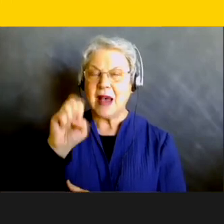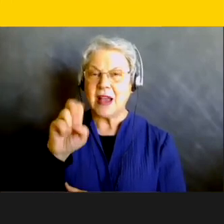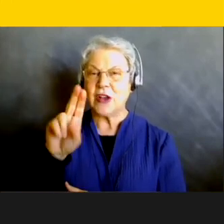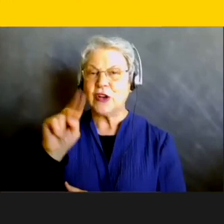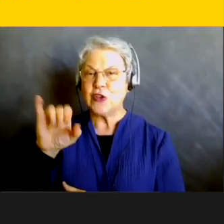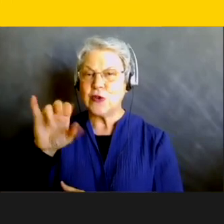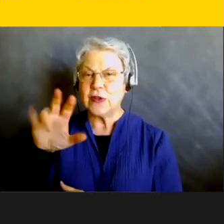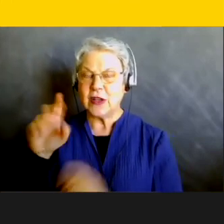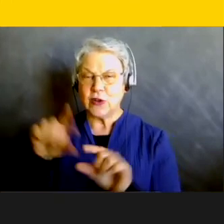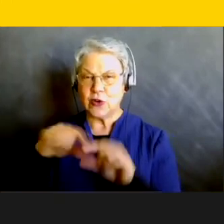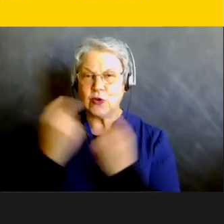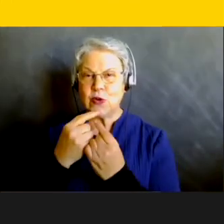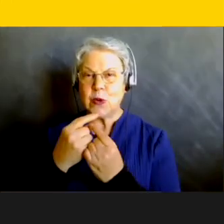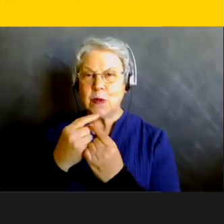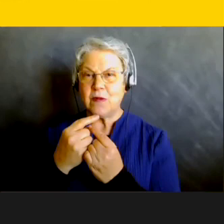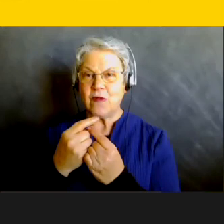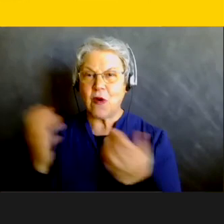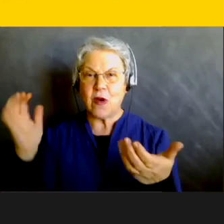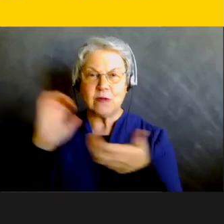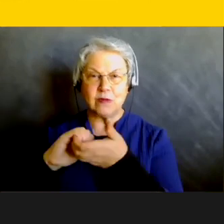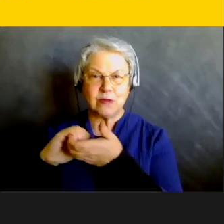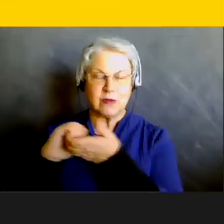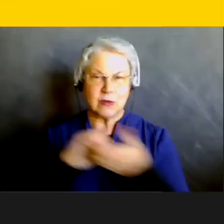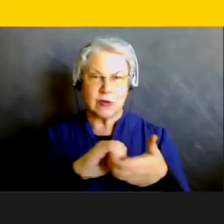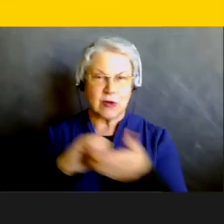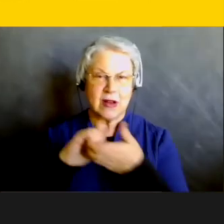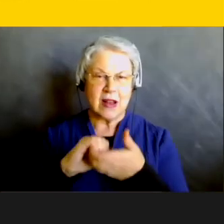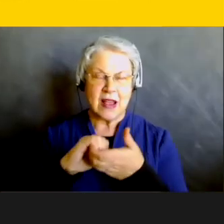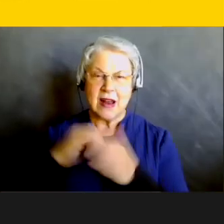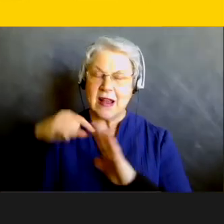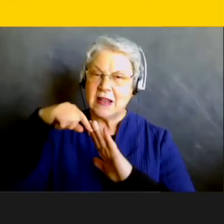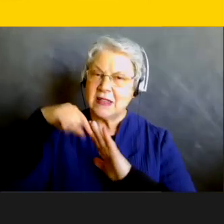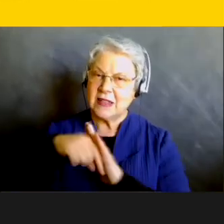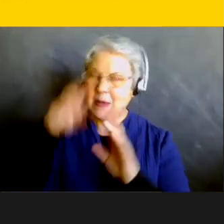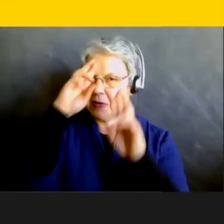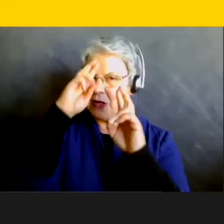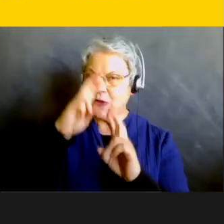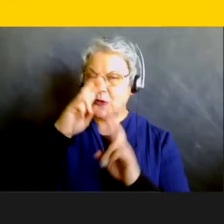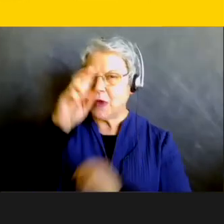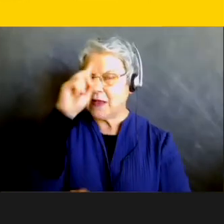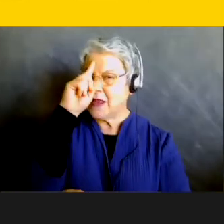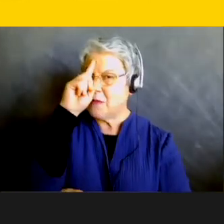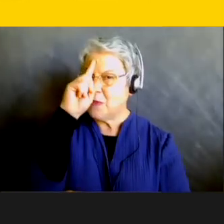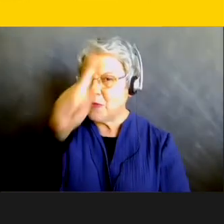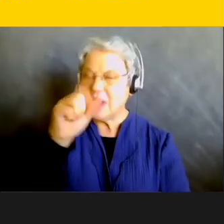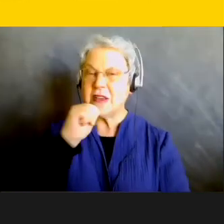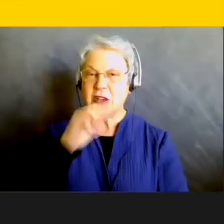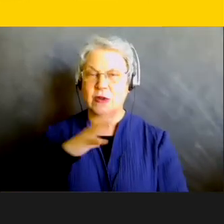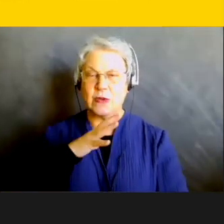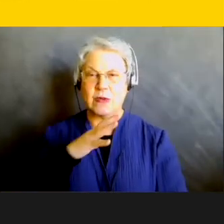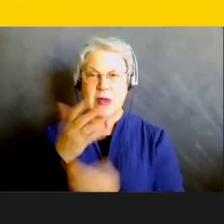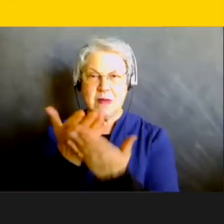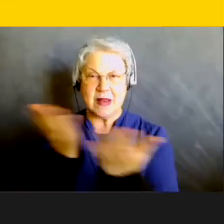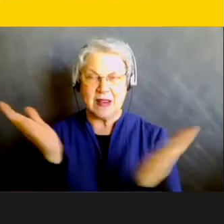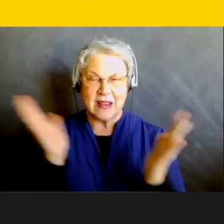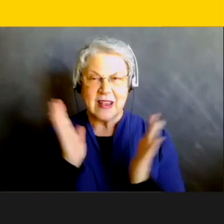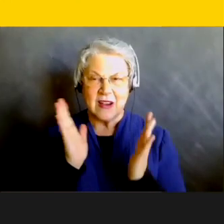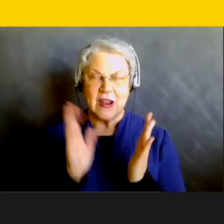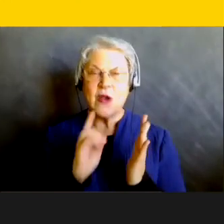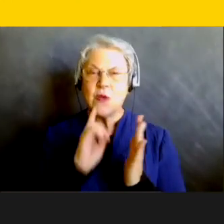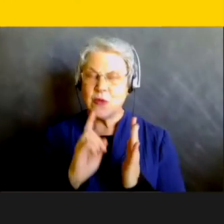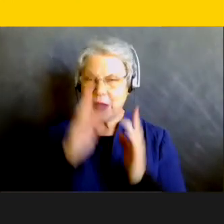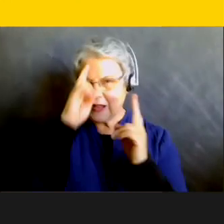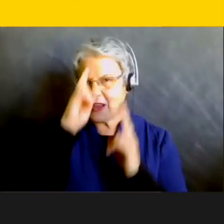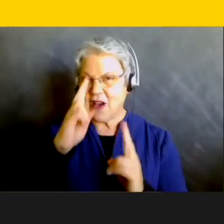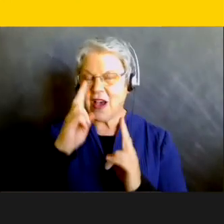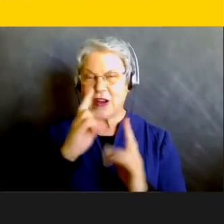And I deeply respect the brilliant women on this panel, and I'm hugely honored to be in conversation with you. I